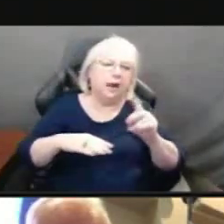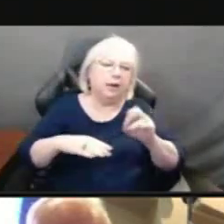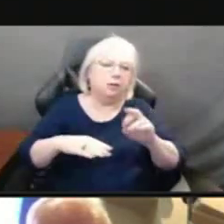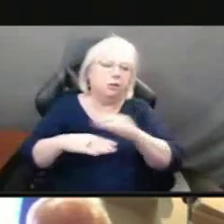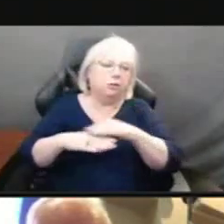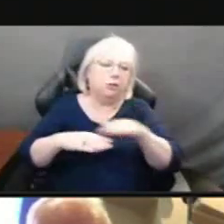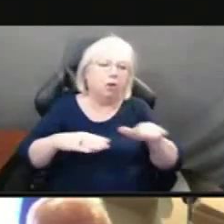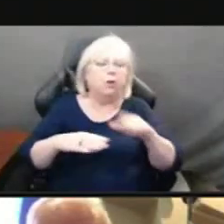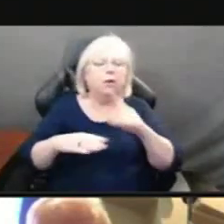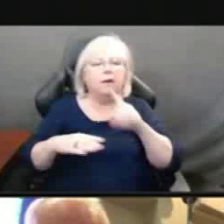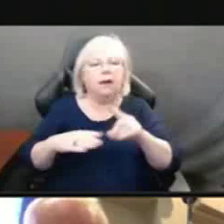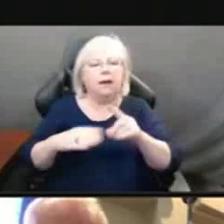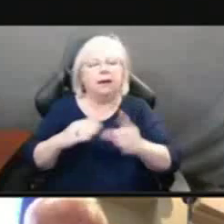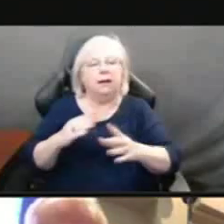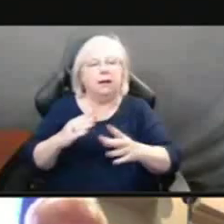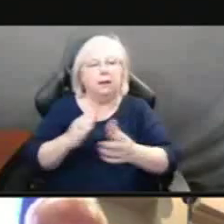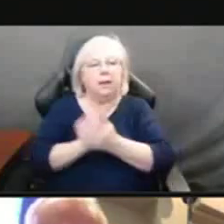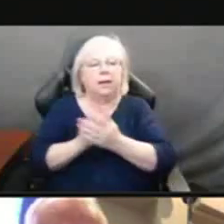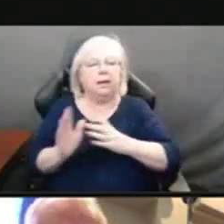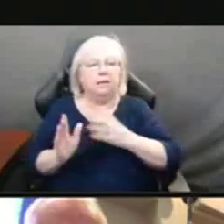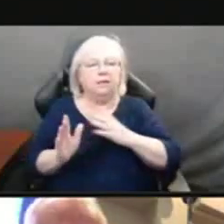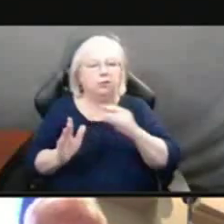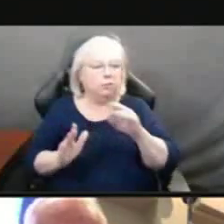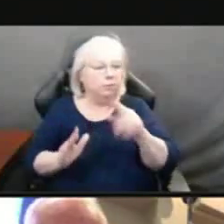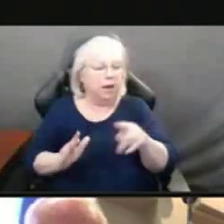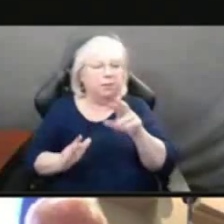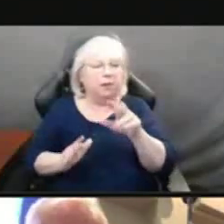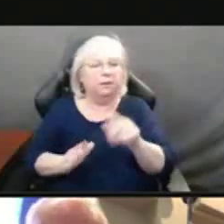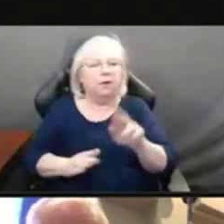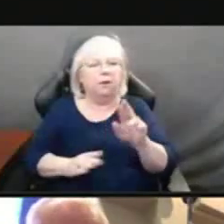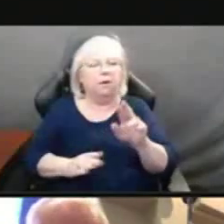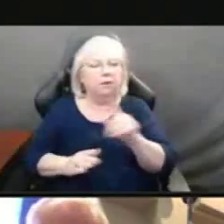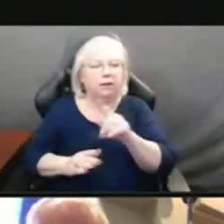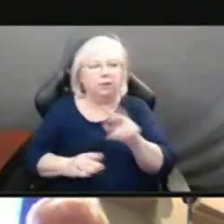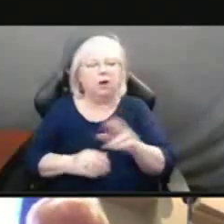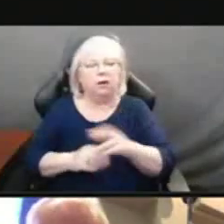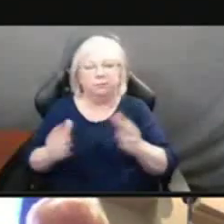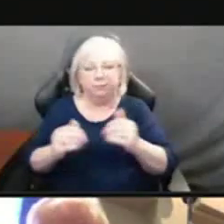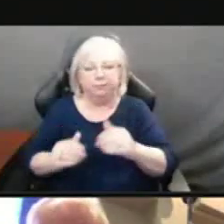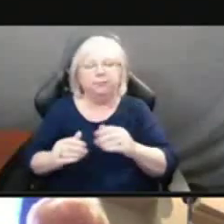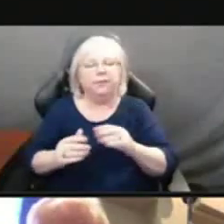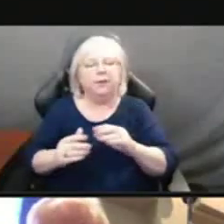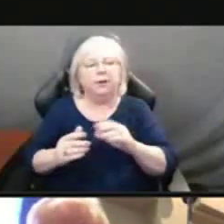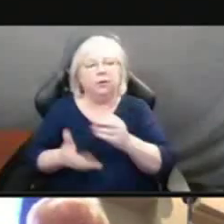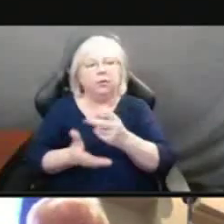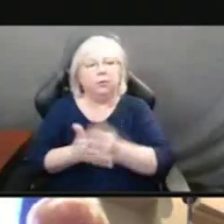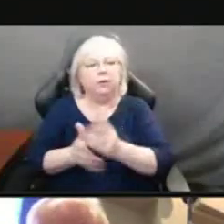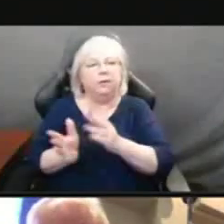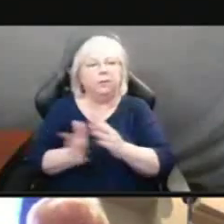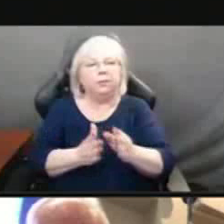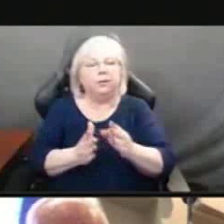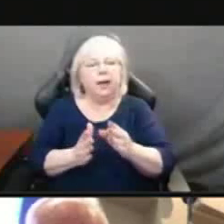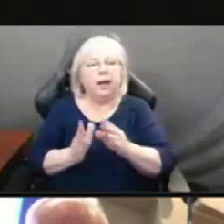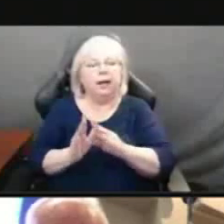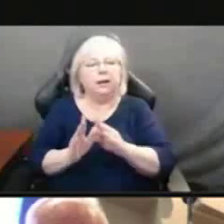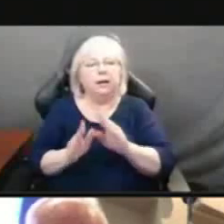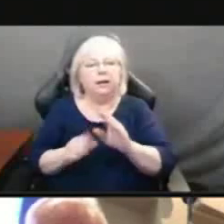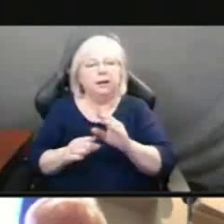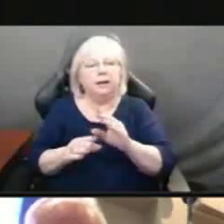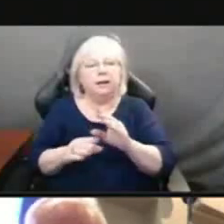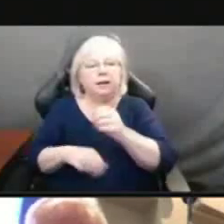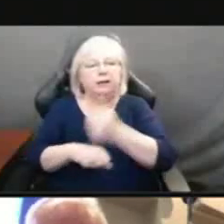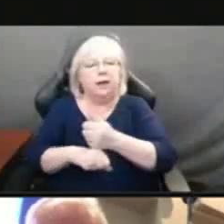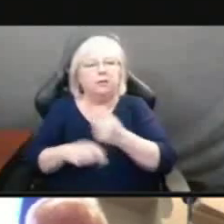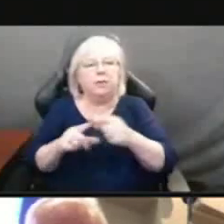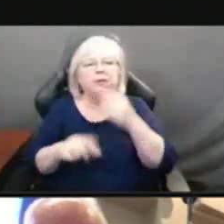Arkansas, amending the official zone map of the City of Little Rock, Arkansas, and for other purposes. An ordinance to approve a planned zoning development, establish a planned